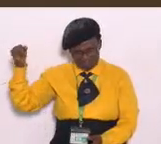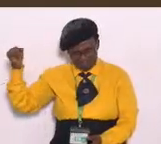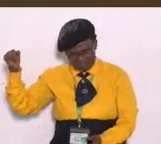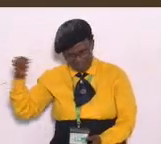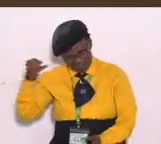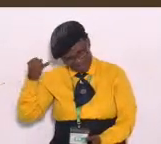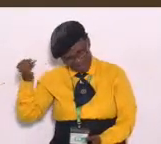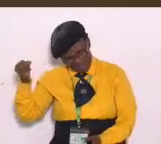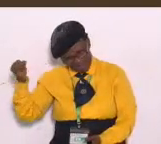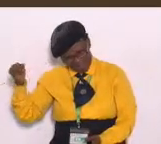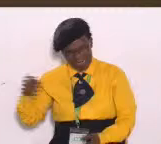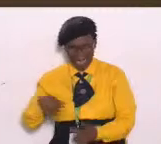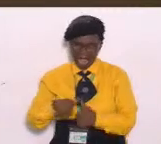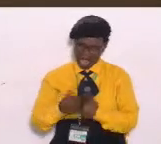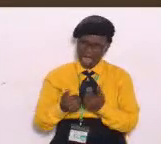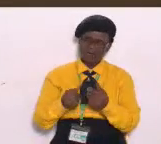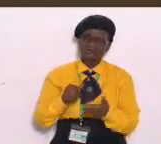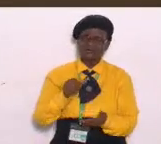Lagos.